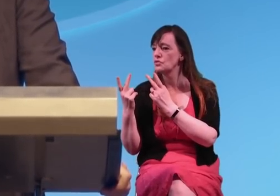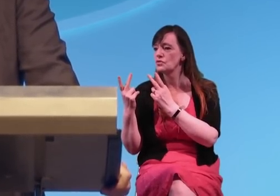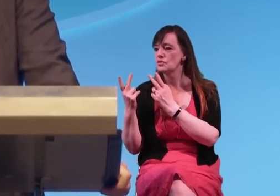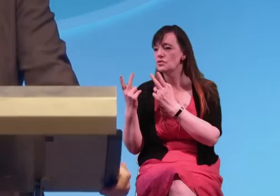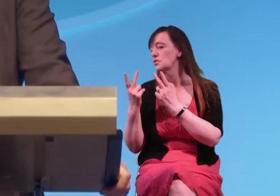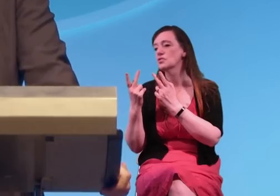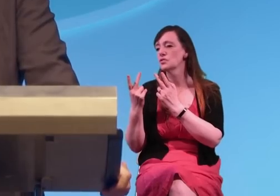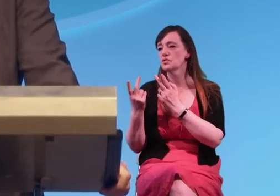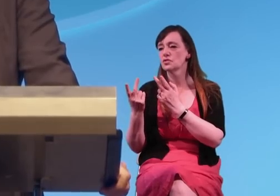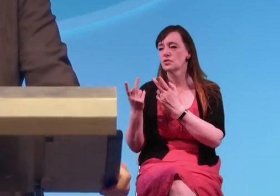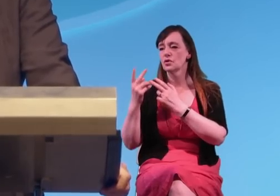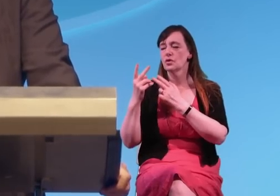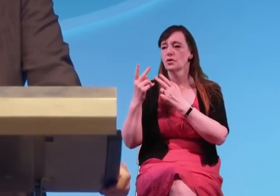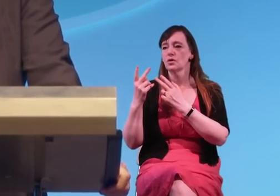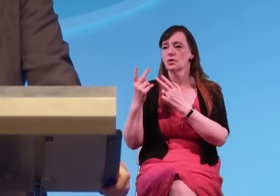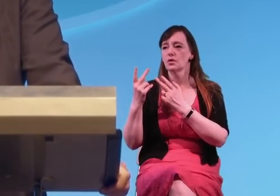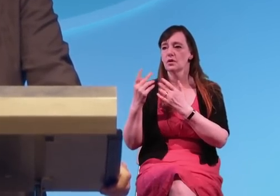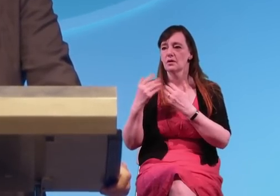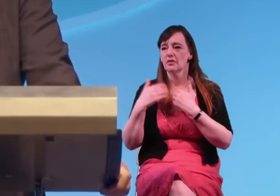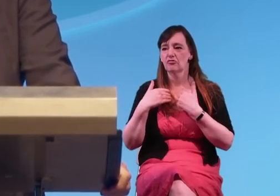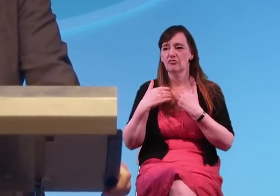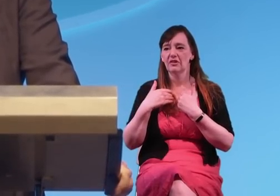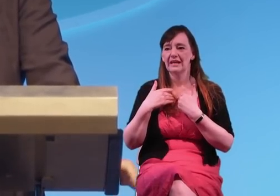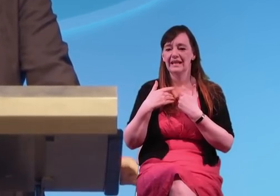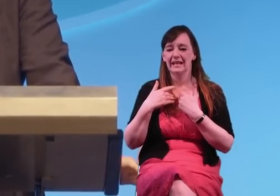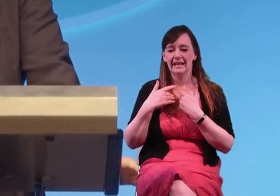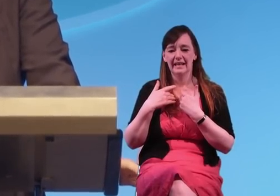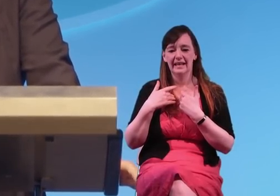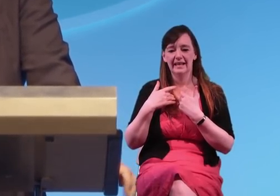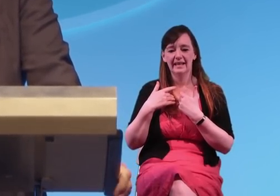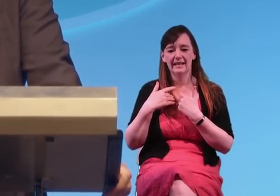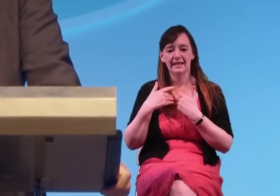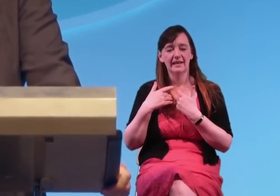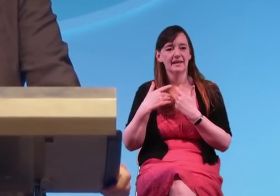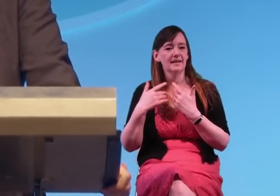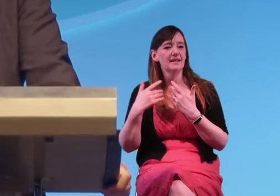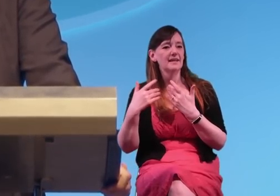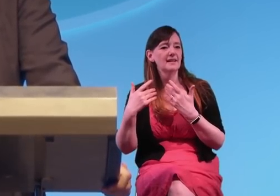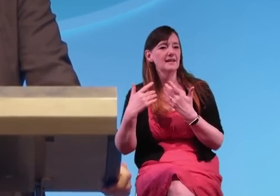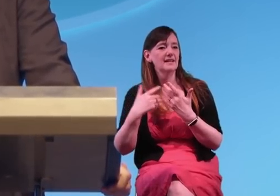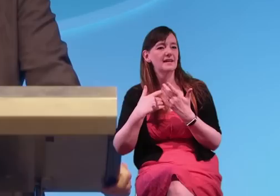I freely confess to being brain dead on the other side of the brain, whatever it is.